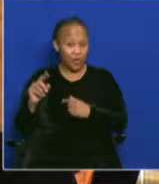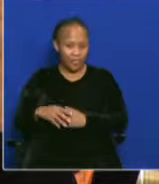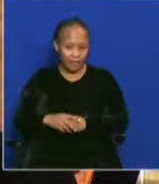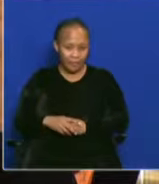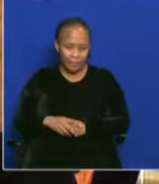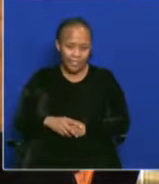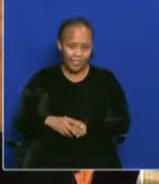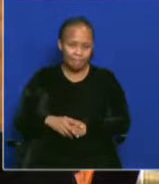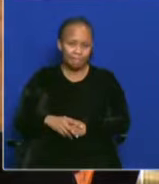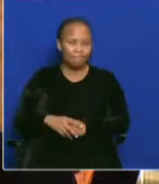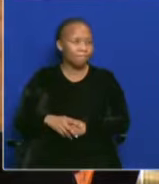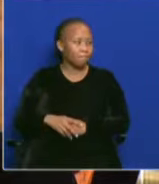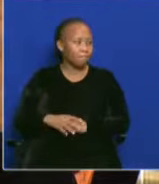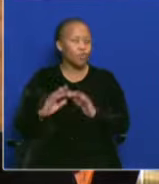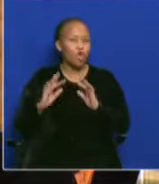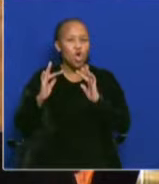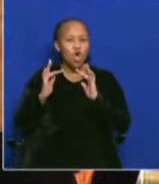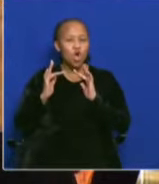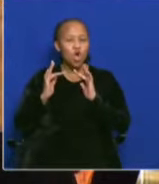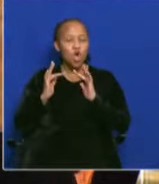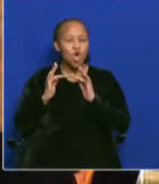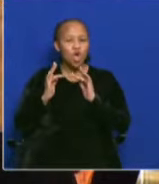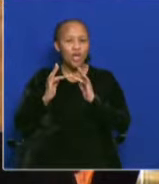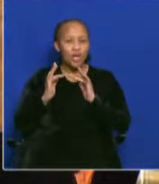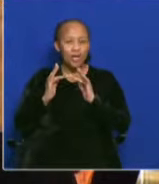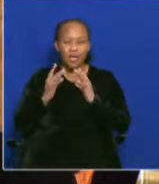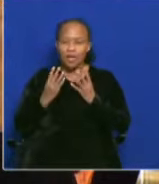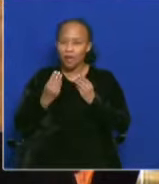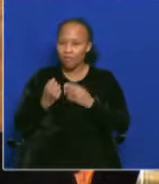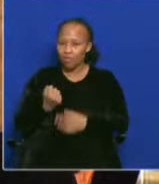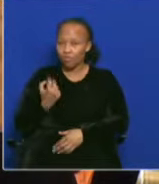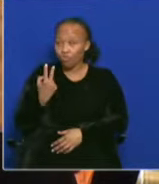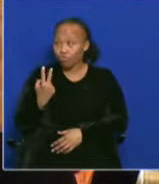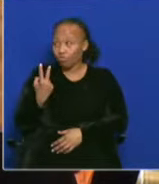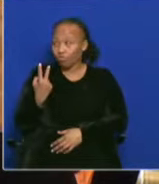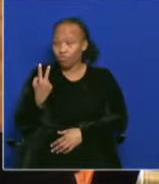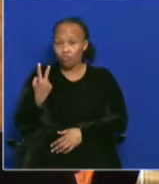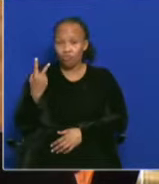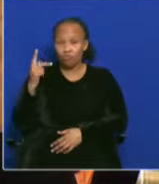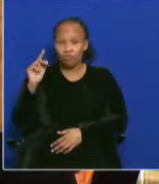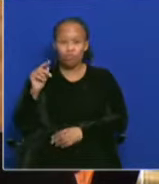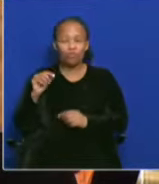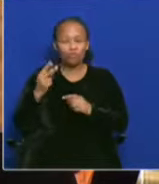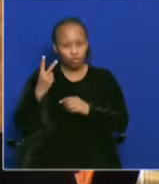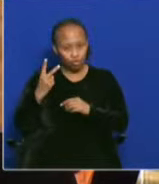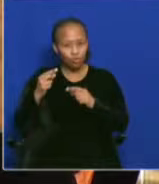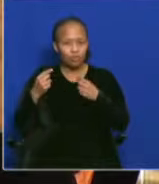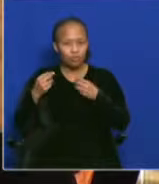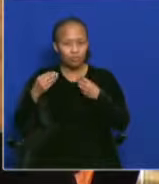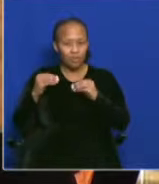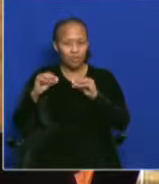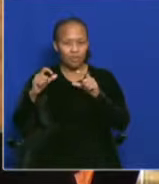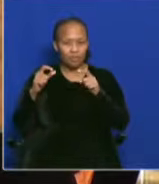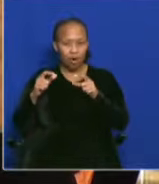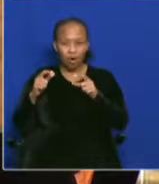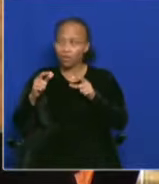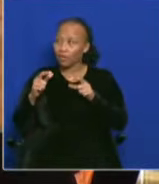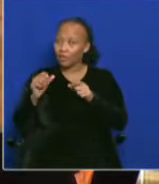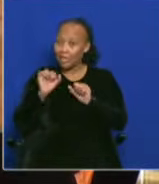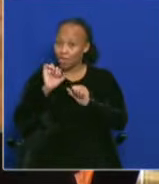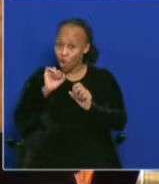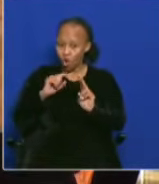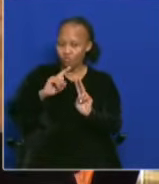contact numbers, and there are 2 contact numbers that he sends, 2 business cards for Molefe Fani. The first